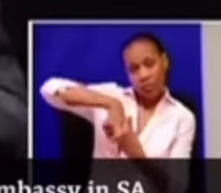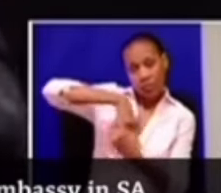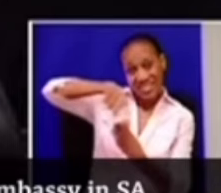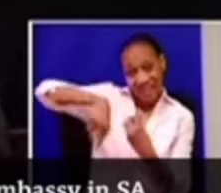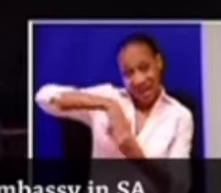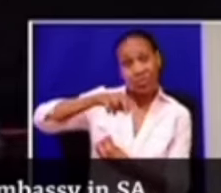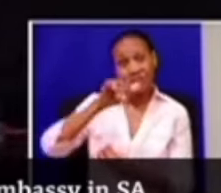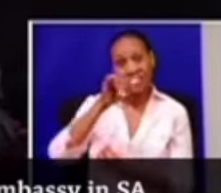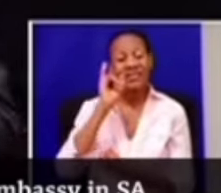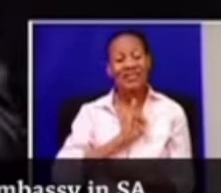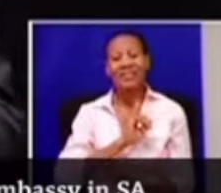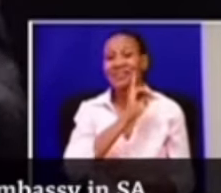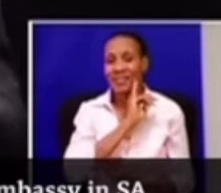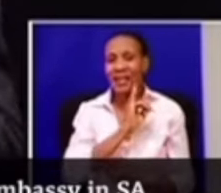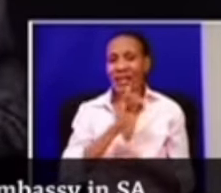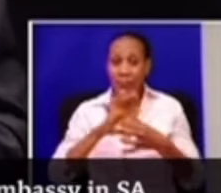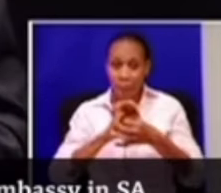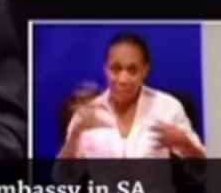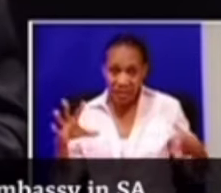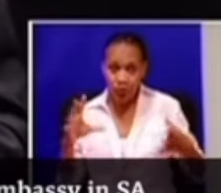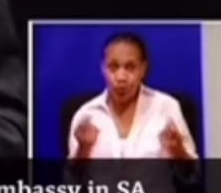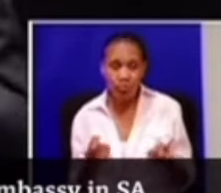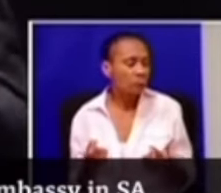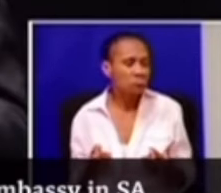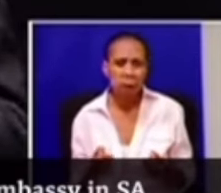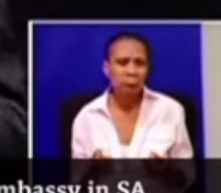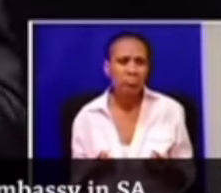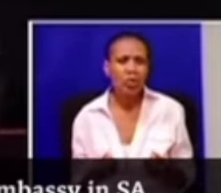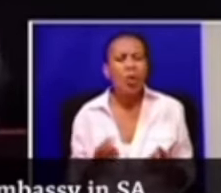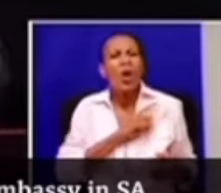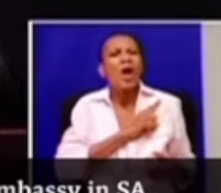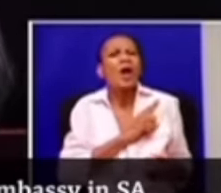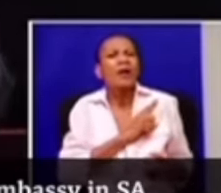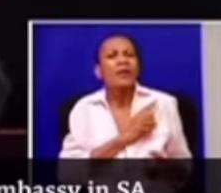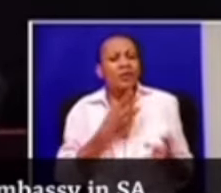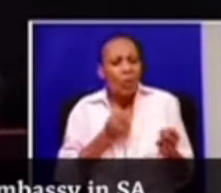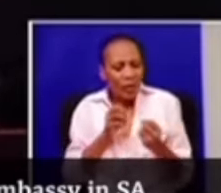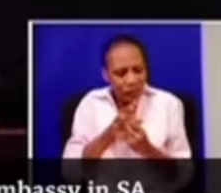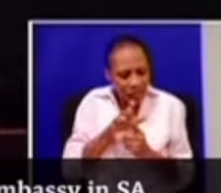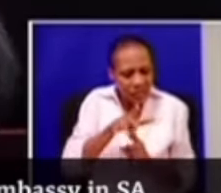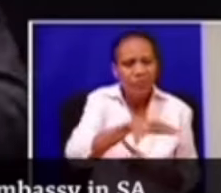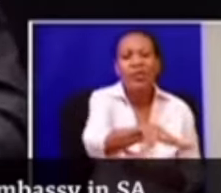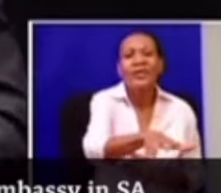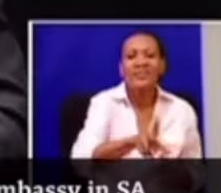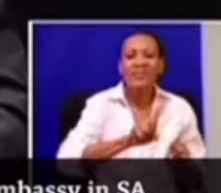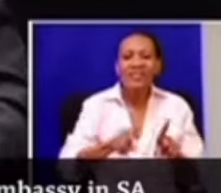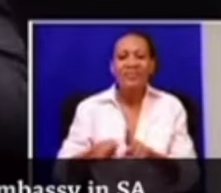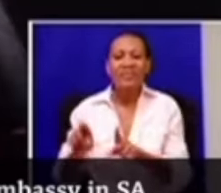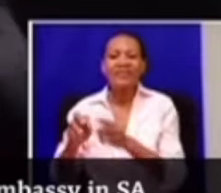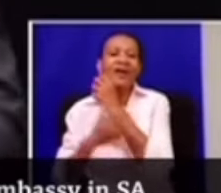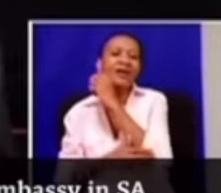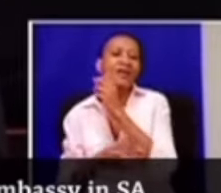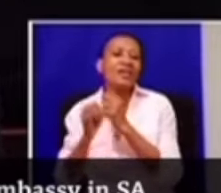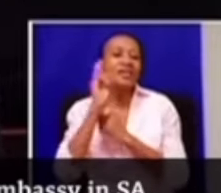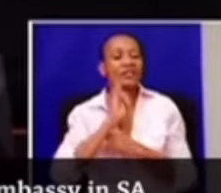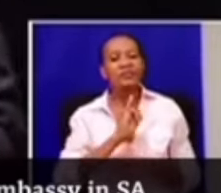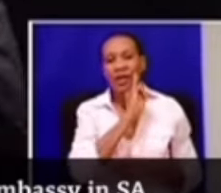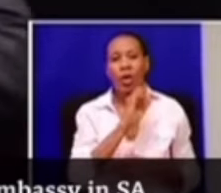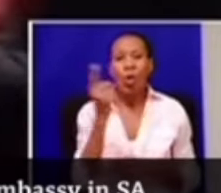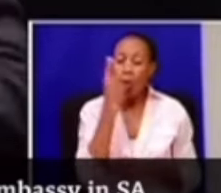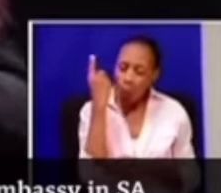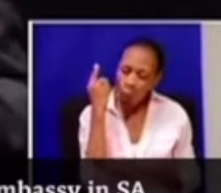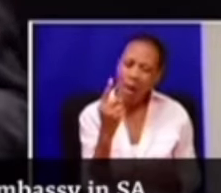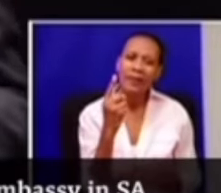ties because they want to have the influence they the only one country bolivia has broken off ties